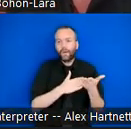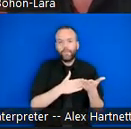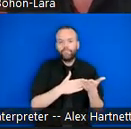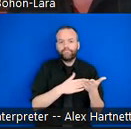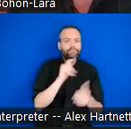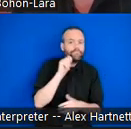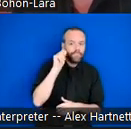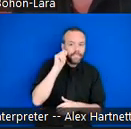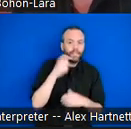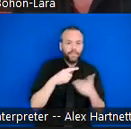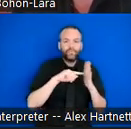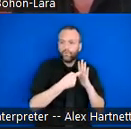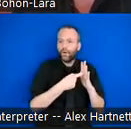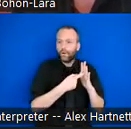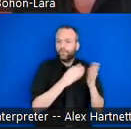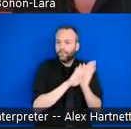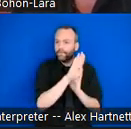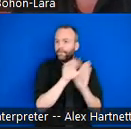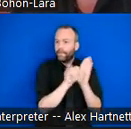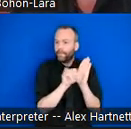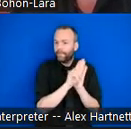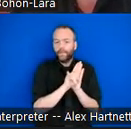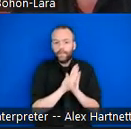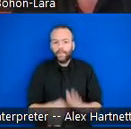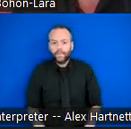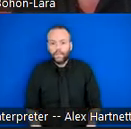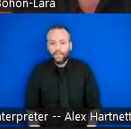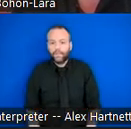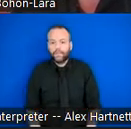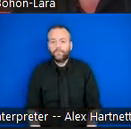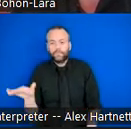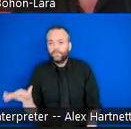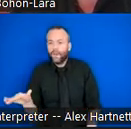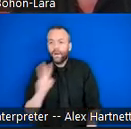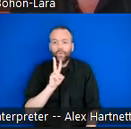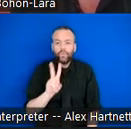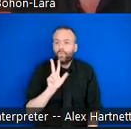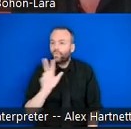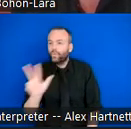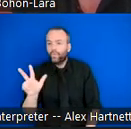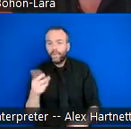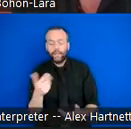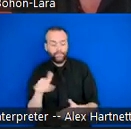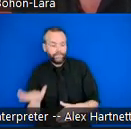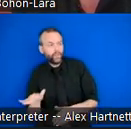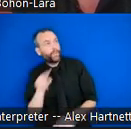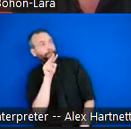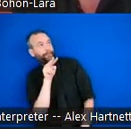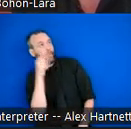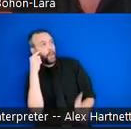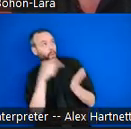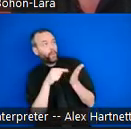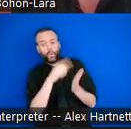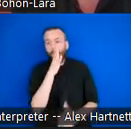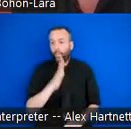age 2, children start to recognize physical differences between boys and girls. By age 3, most children